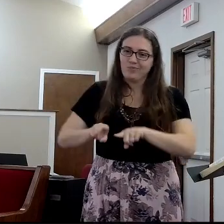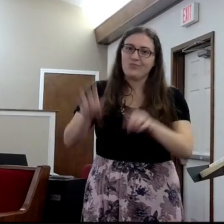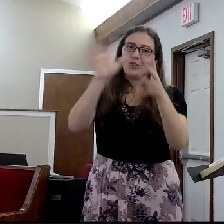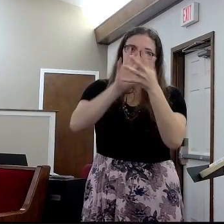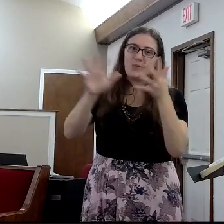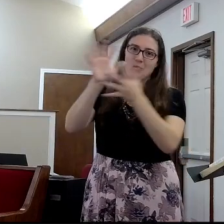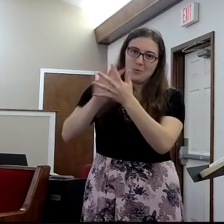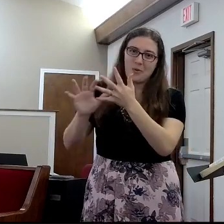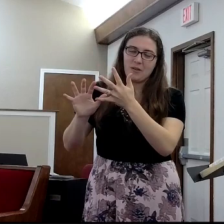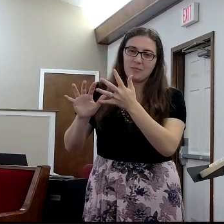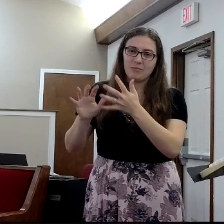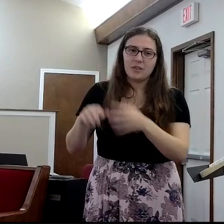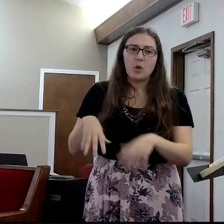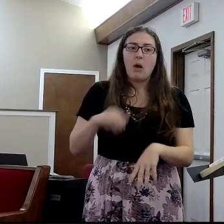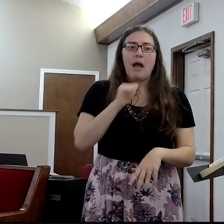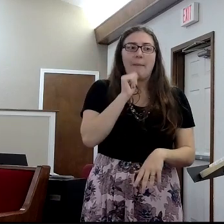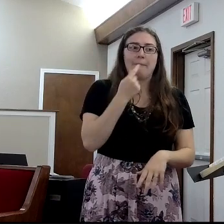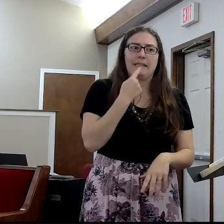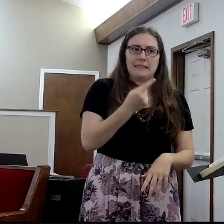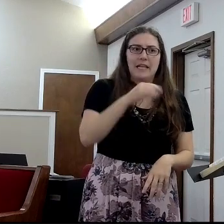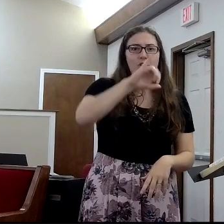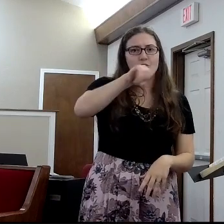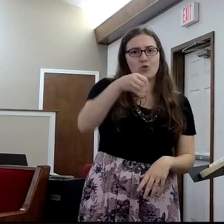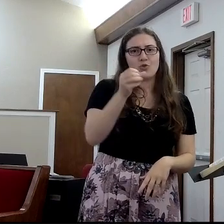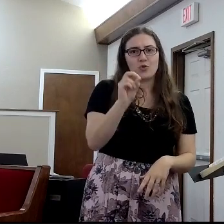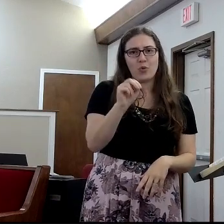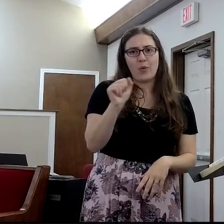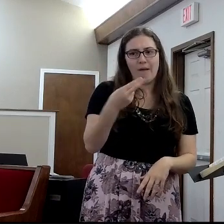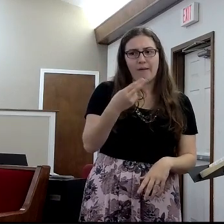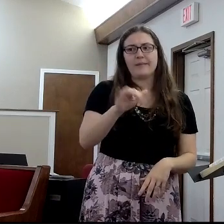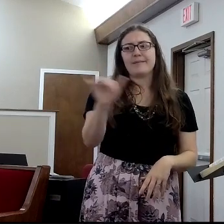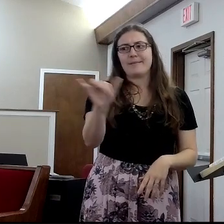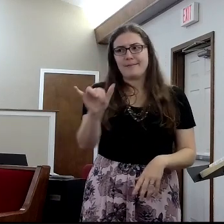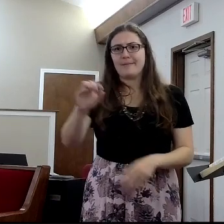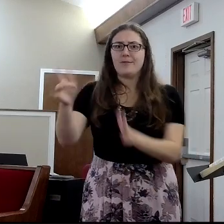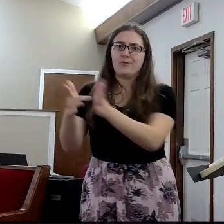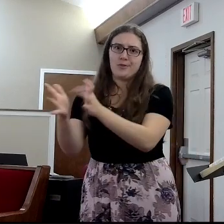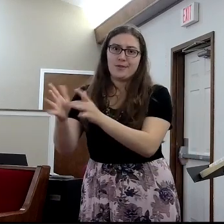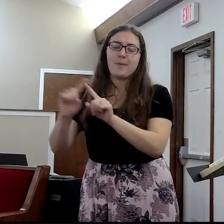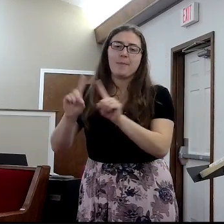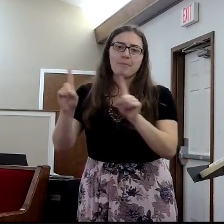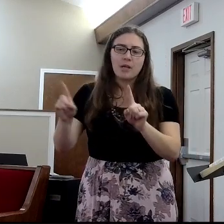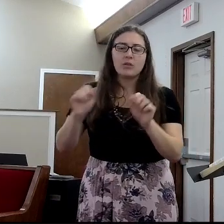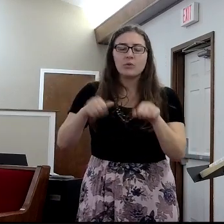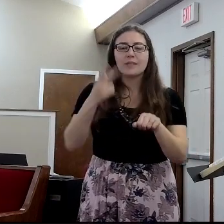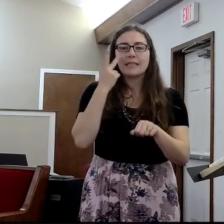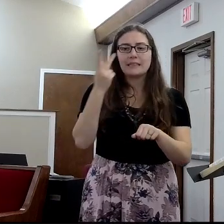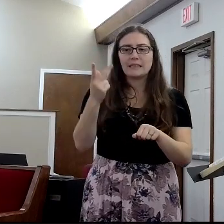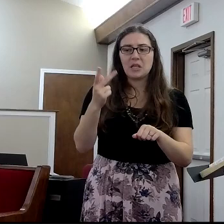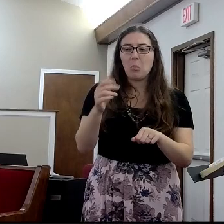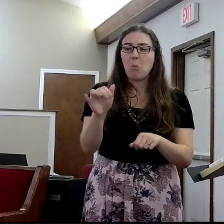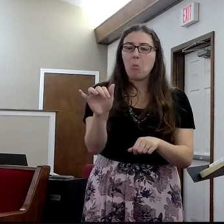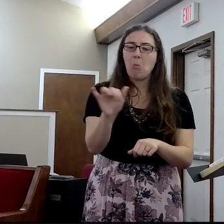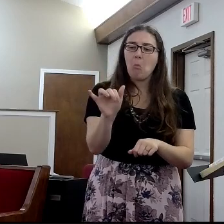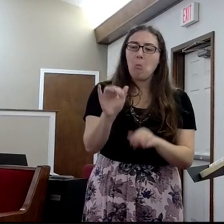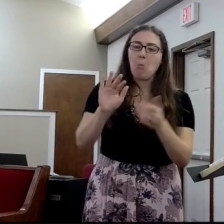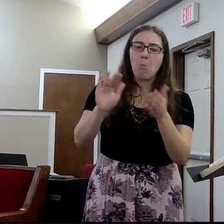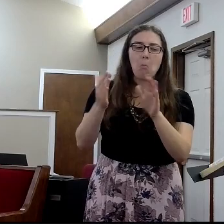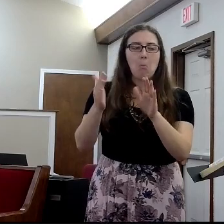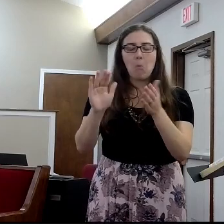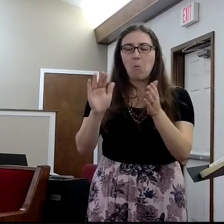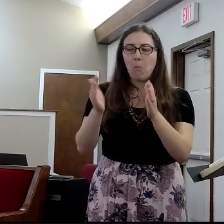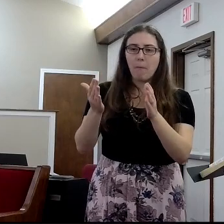not saying that Jonah is Jesus by any stretch, but you can start to see the picture of Jesus and you will start to be able to draw some comparisons